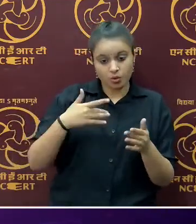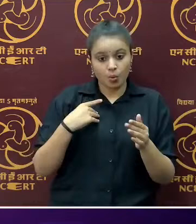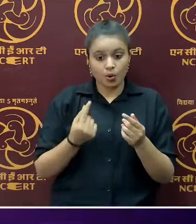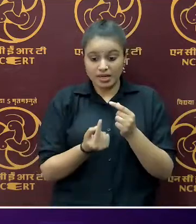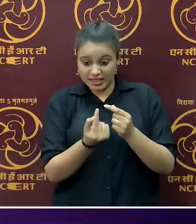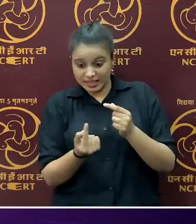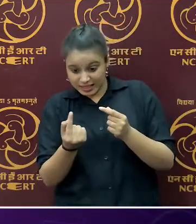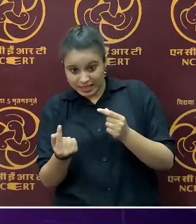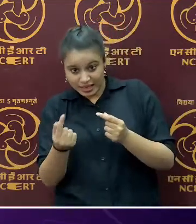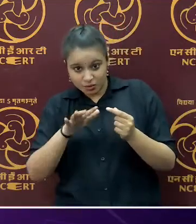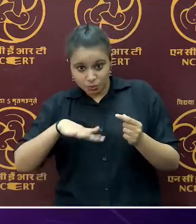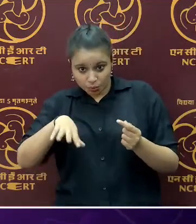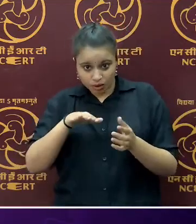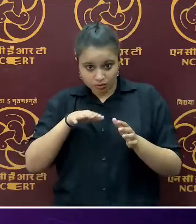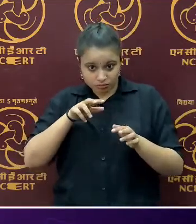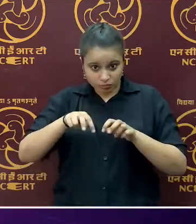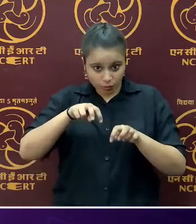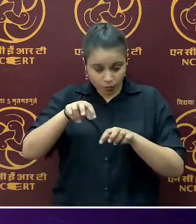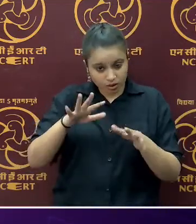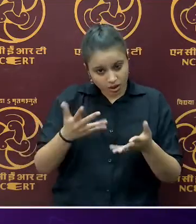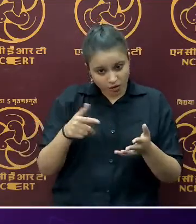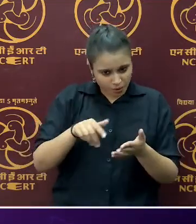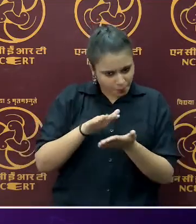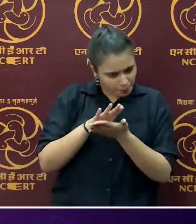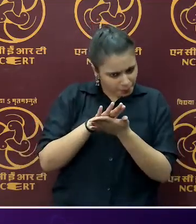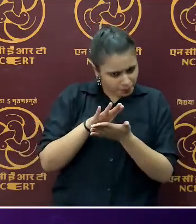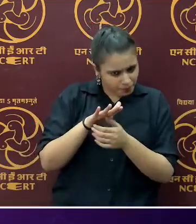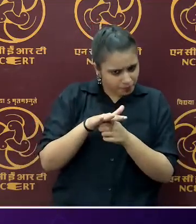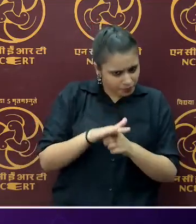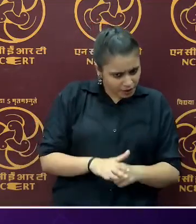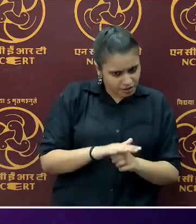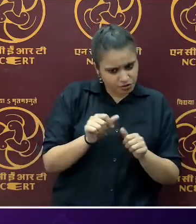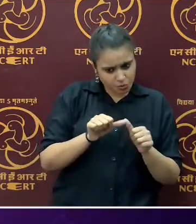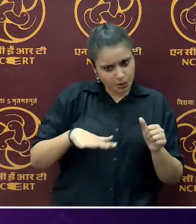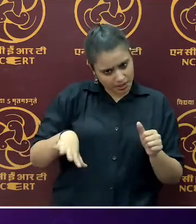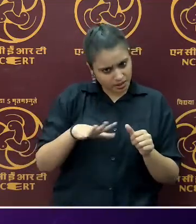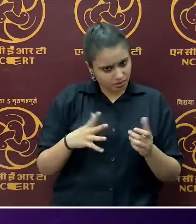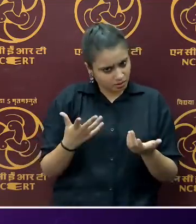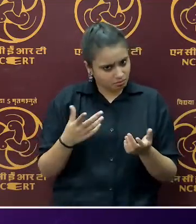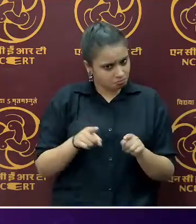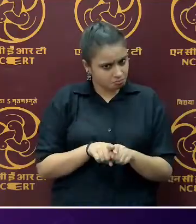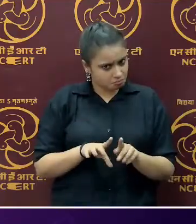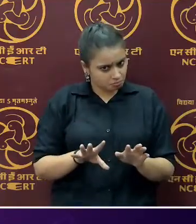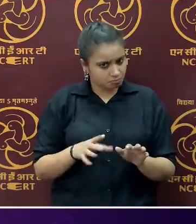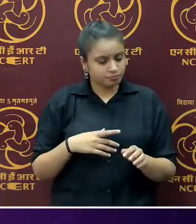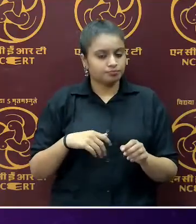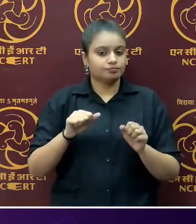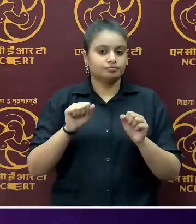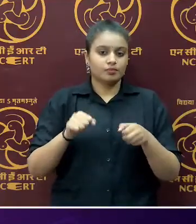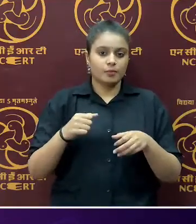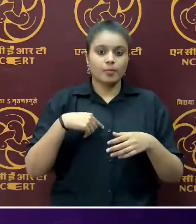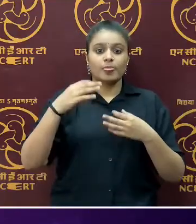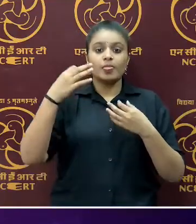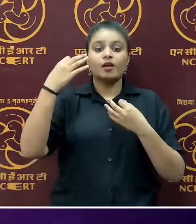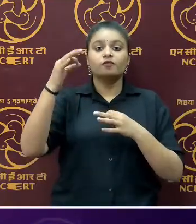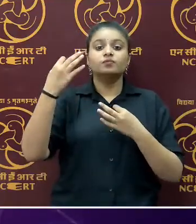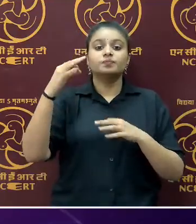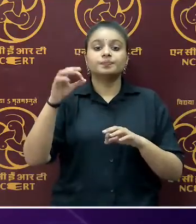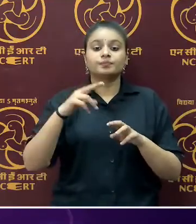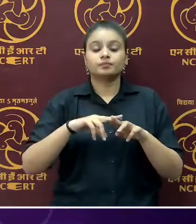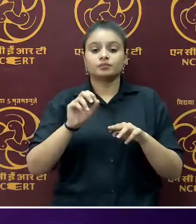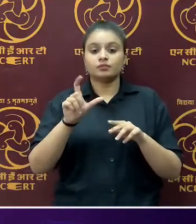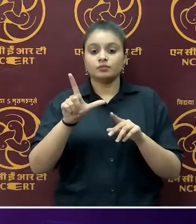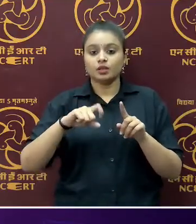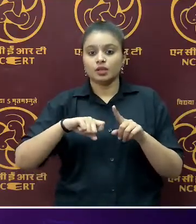maintain their balance. Is it all a game of pressure and the area? Yes. So that's a folk dance of Rajasthan, wherein